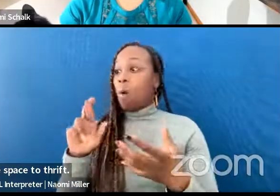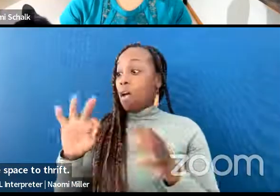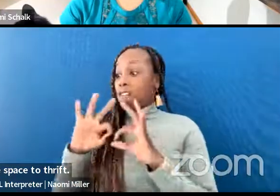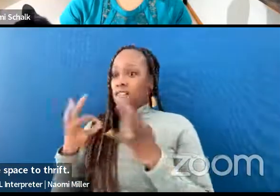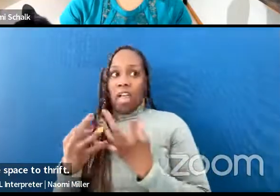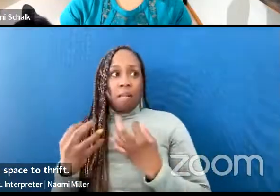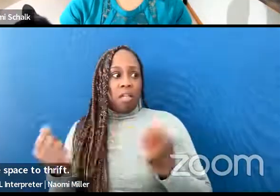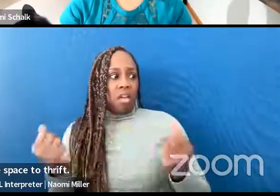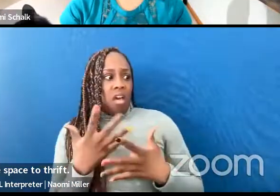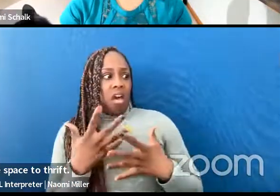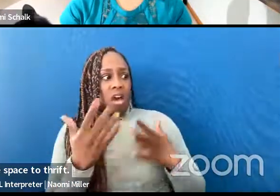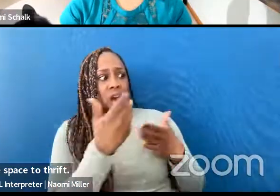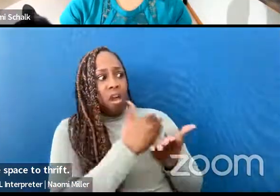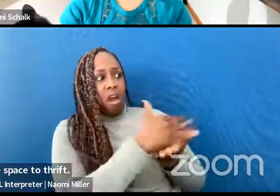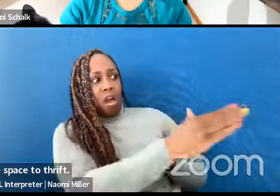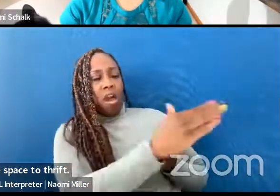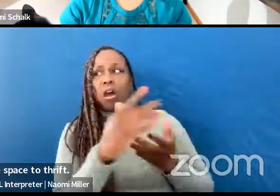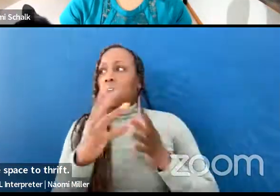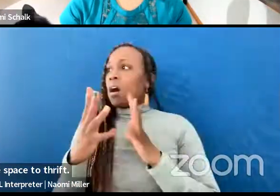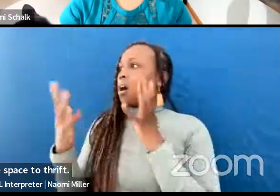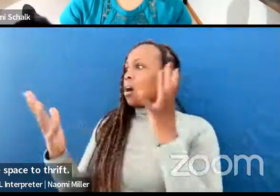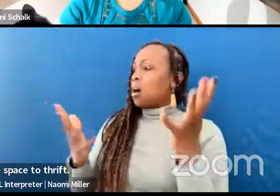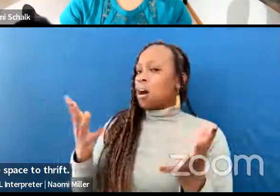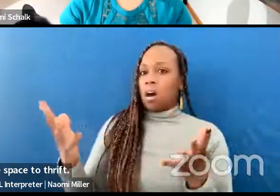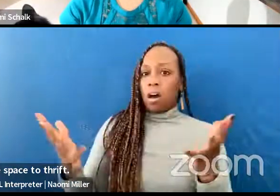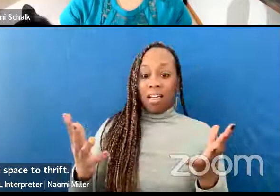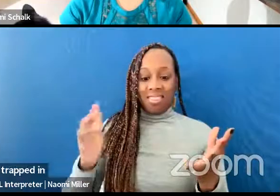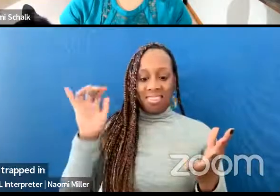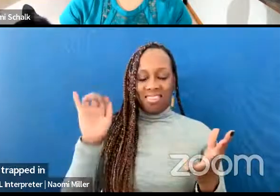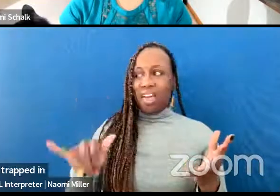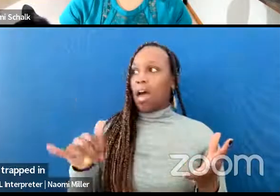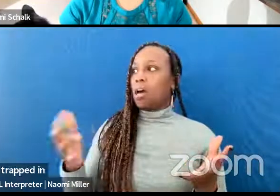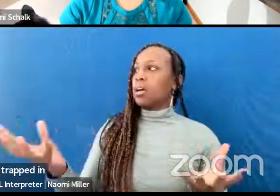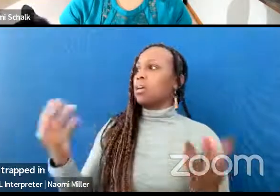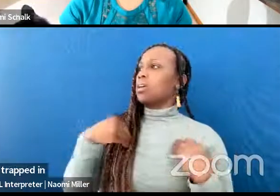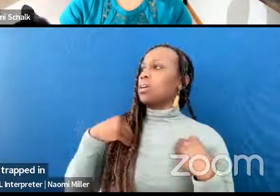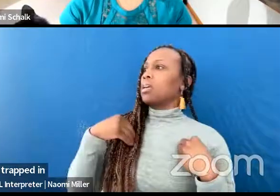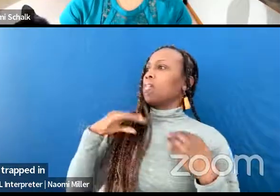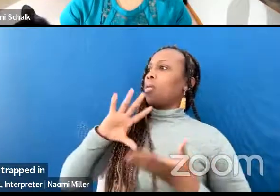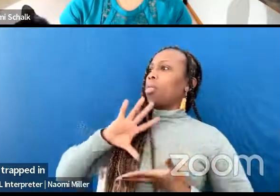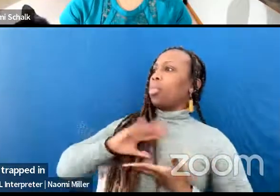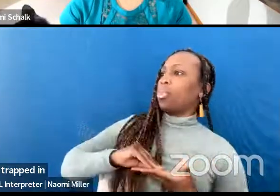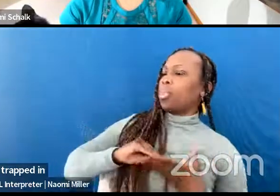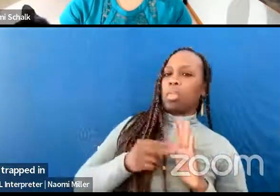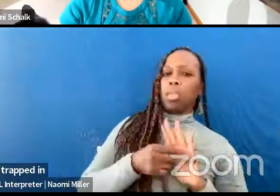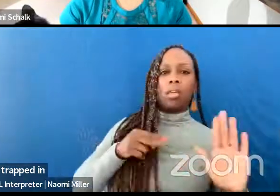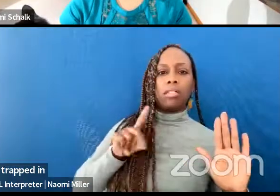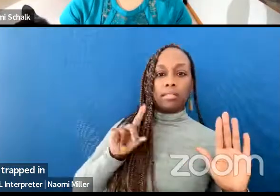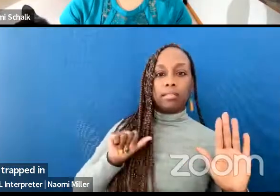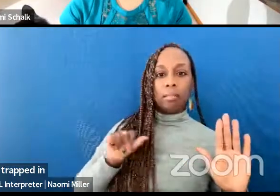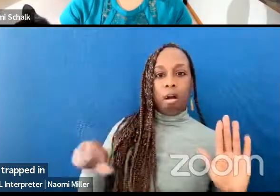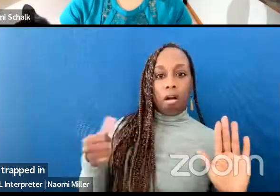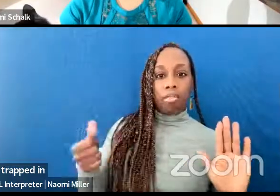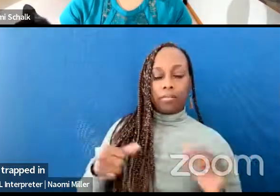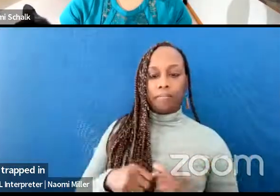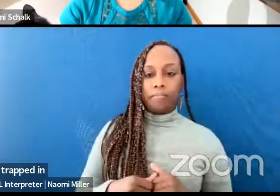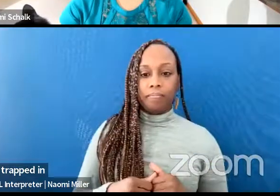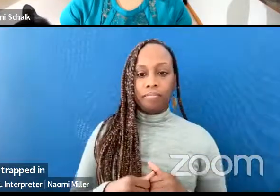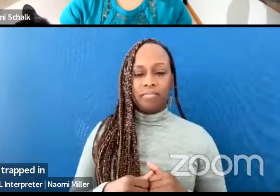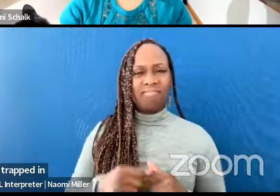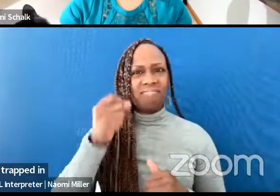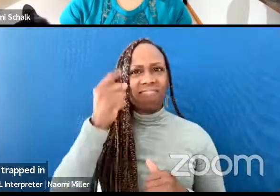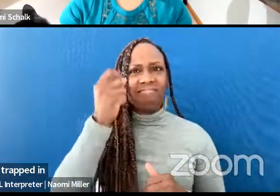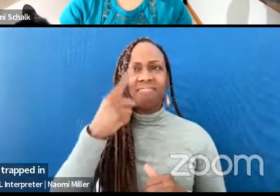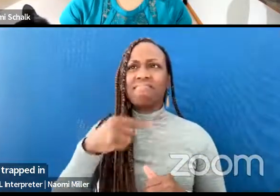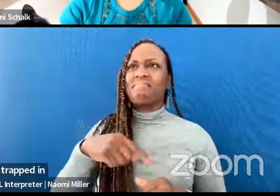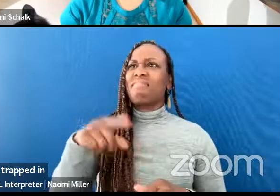dynamics, dynamics which are indeed disabling. They witness the unfolding of harmful